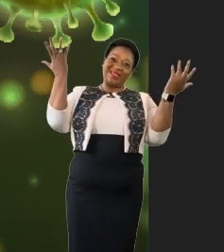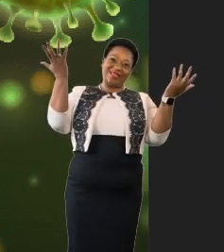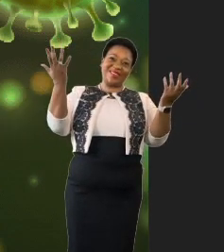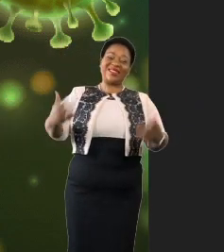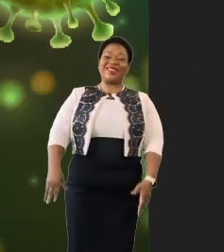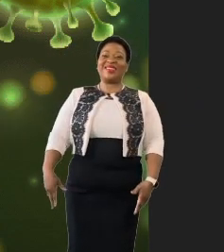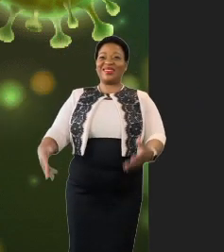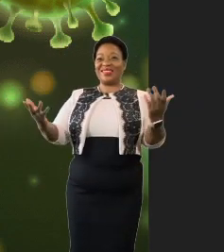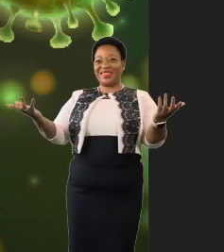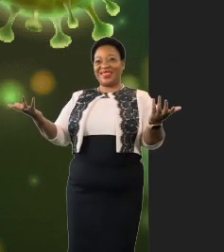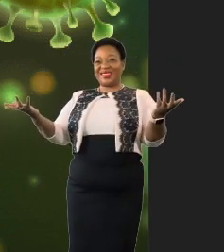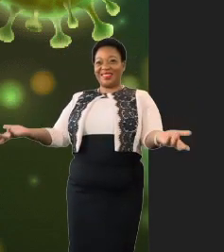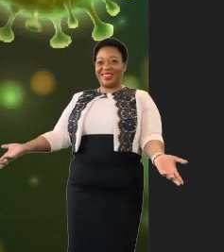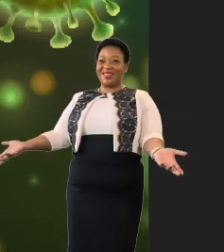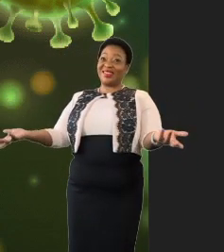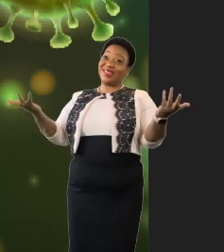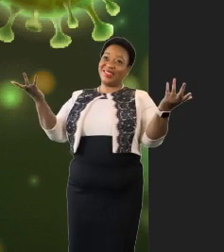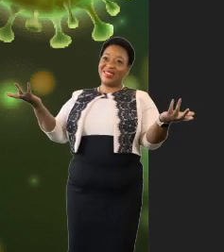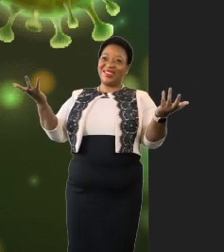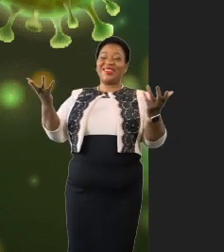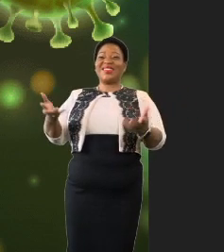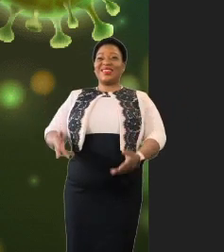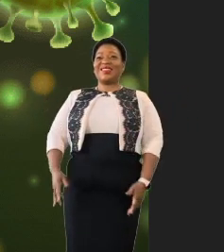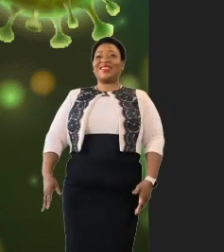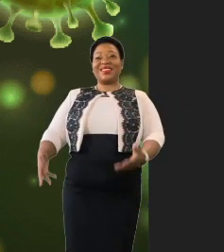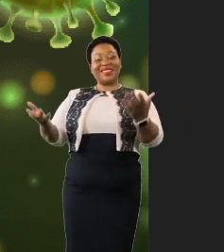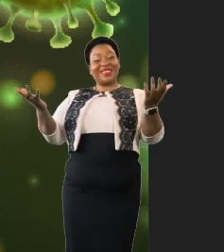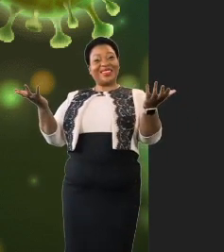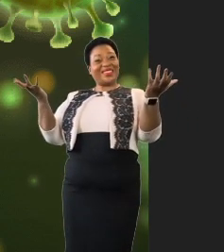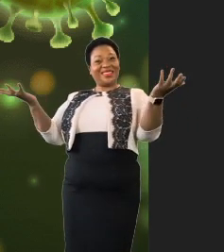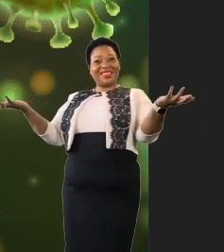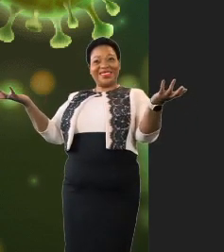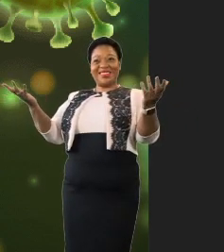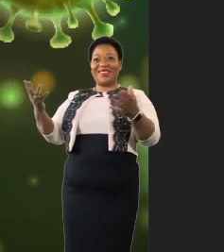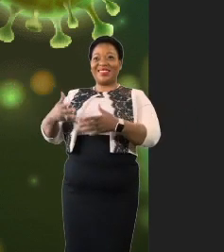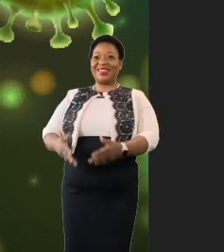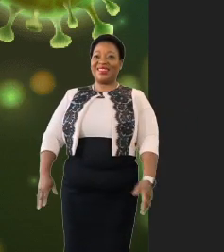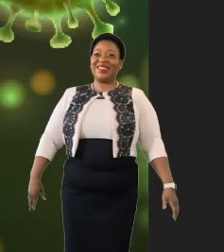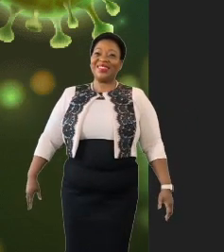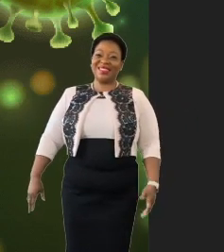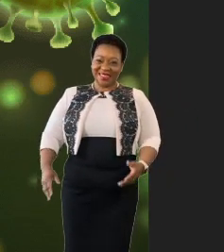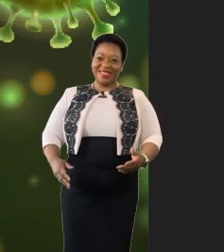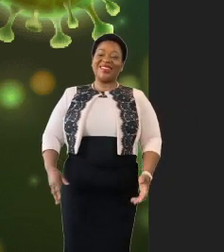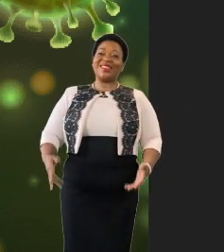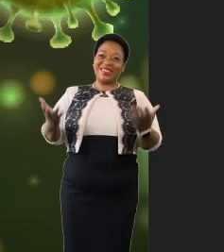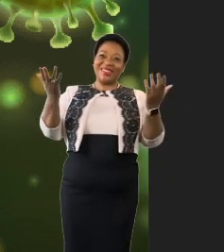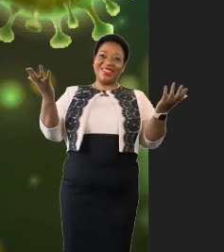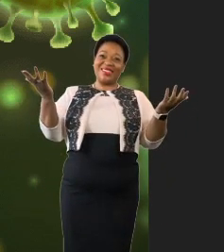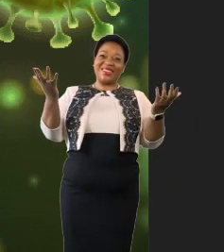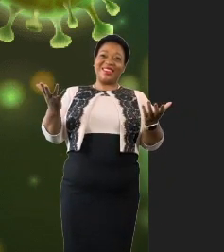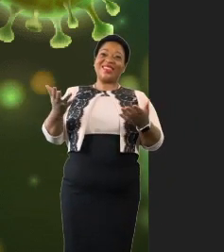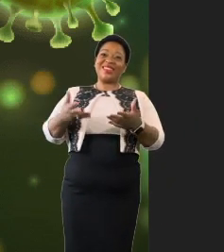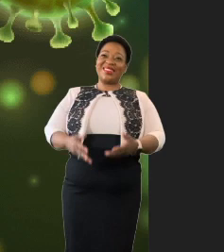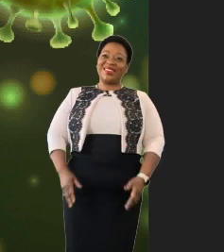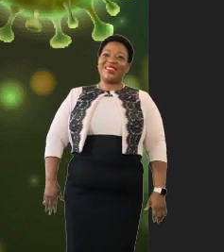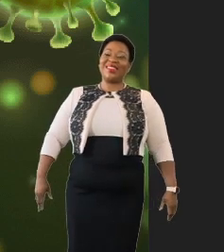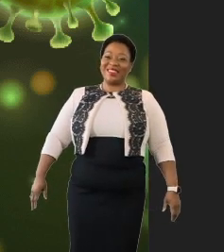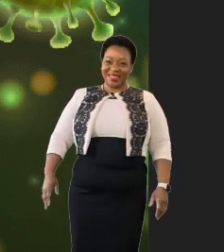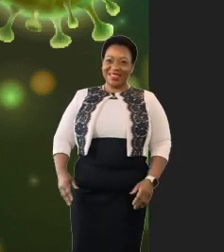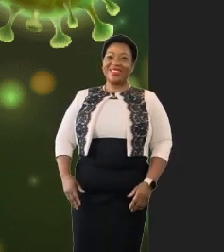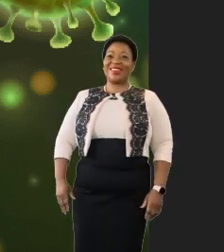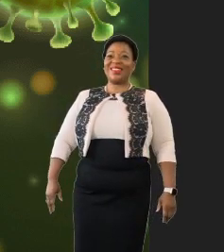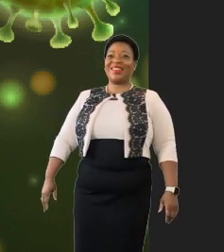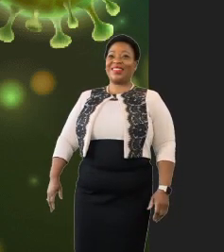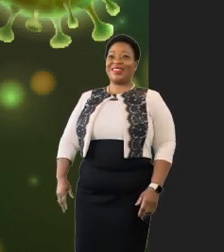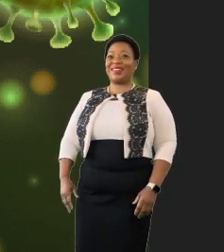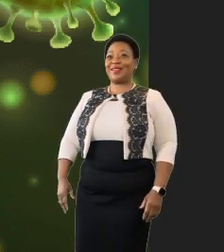it. And I'm saying also we may need to refine our approach to be clear on that. I'm sure most of